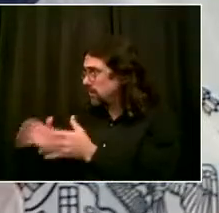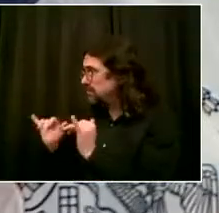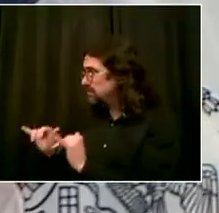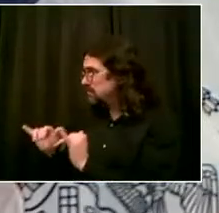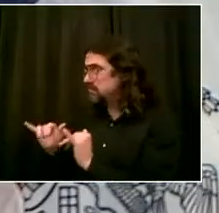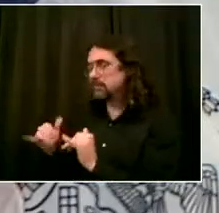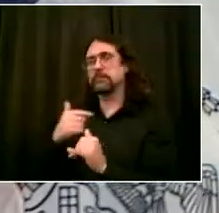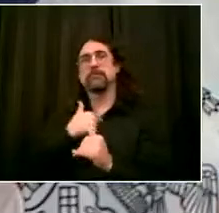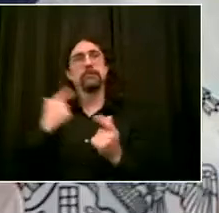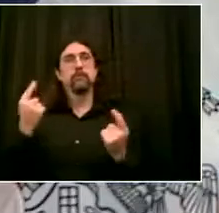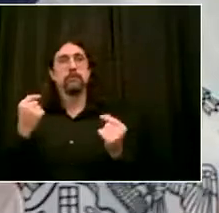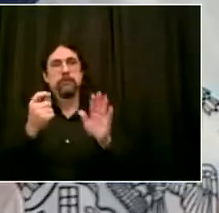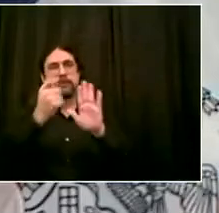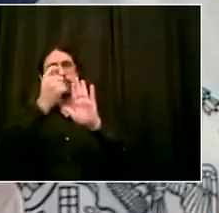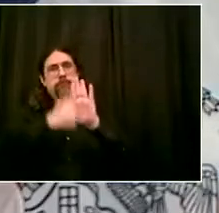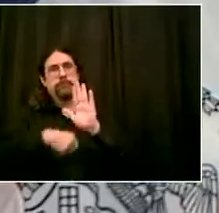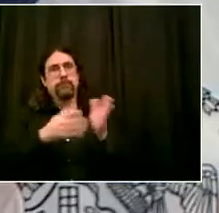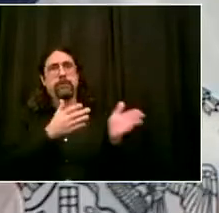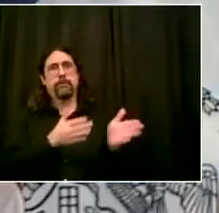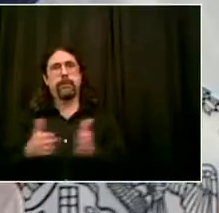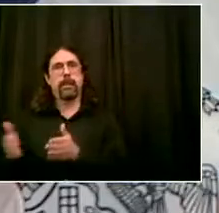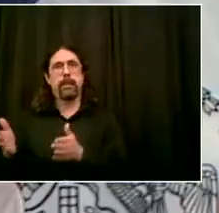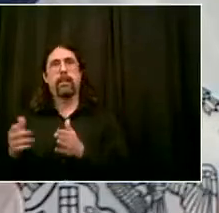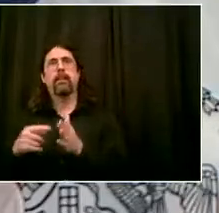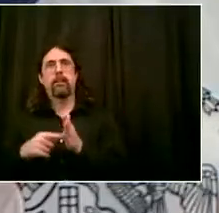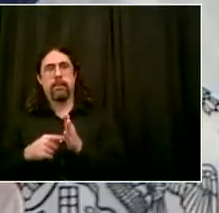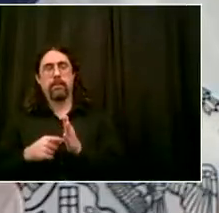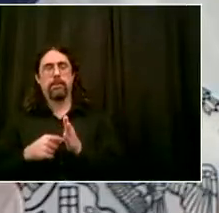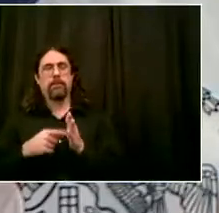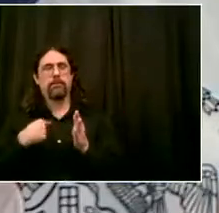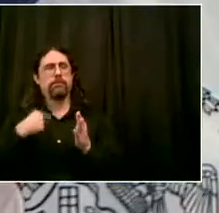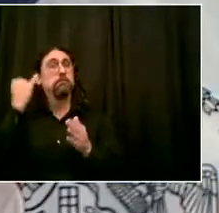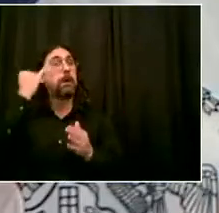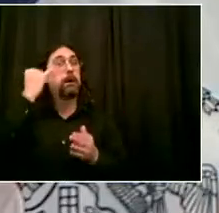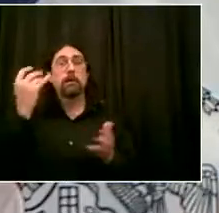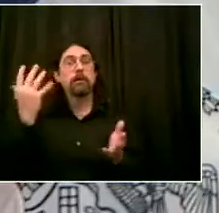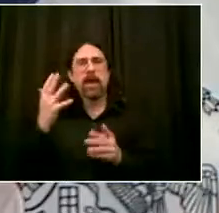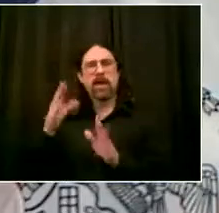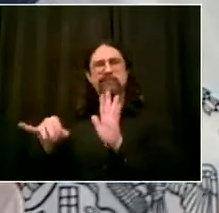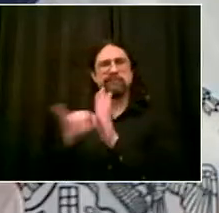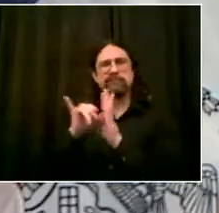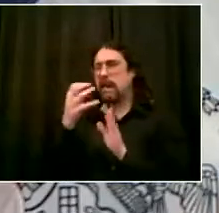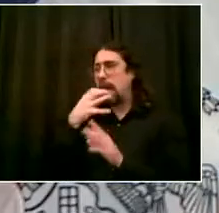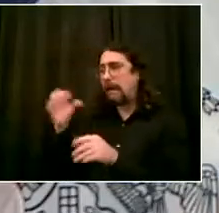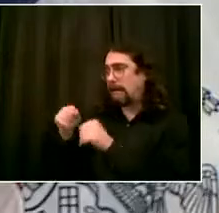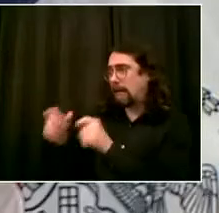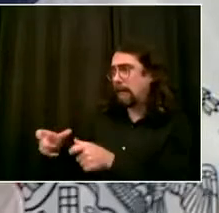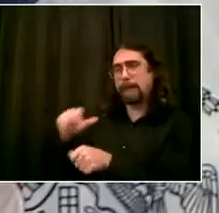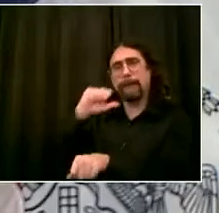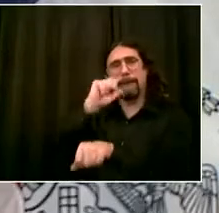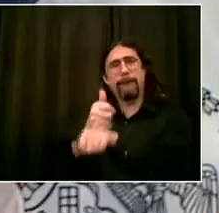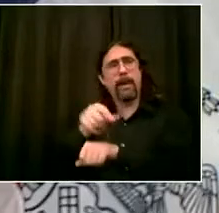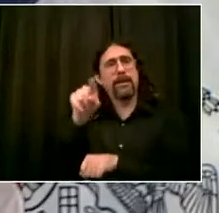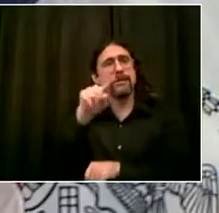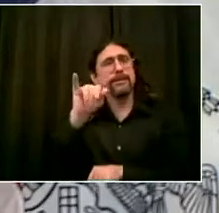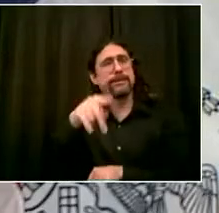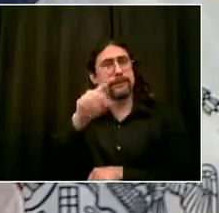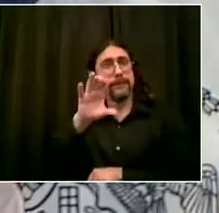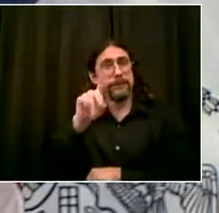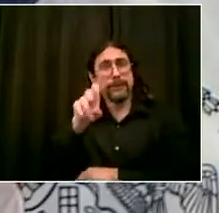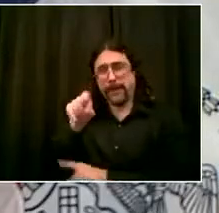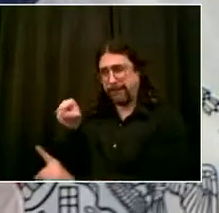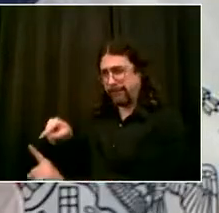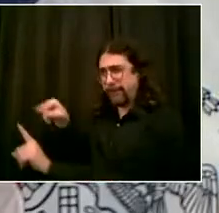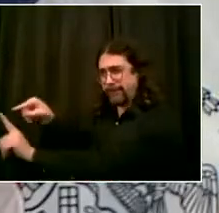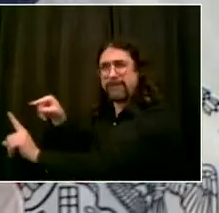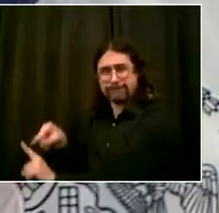of how you get into to it and what it means to open schools within it we know we'll be in an orange Zone again